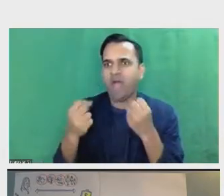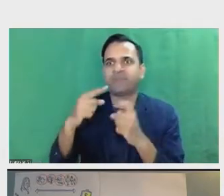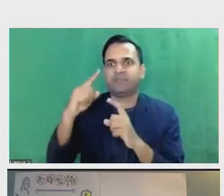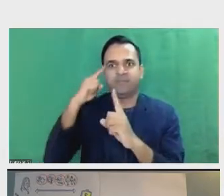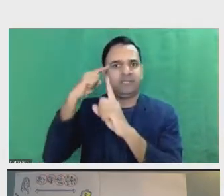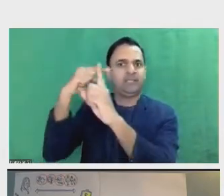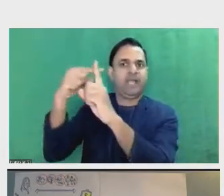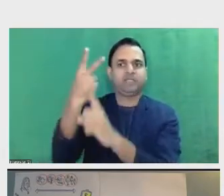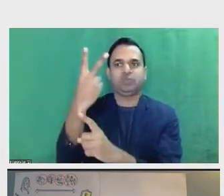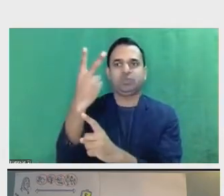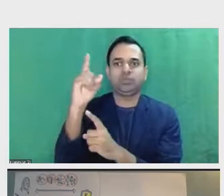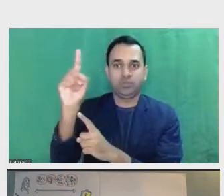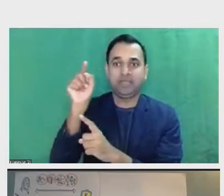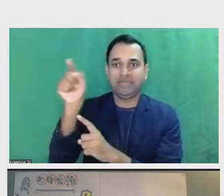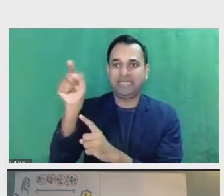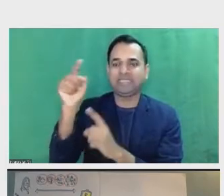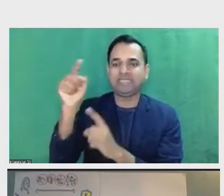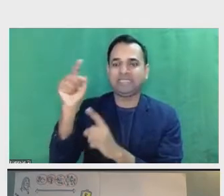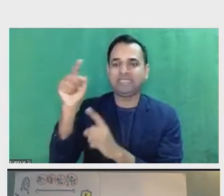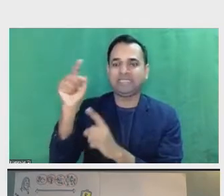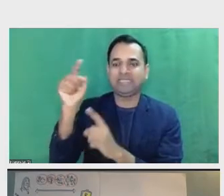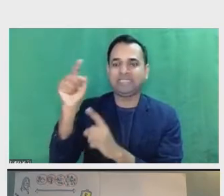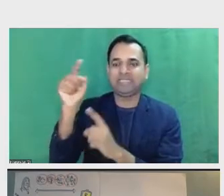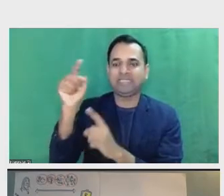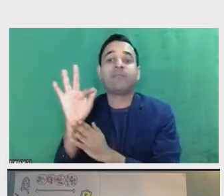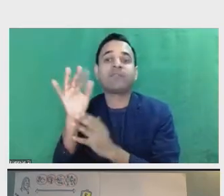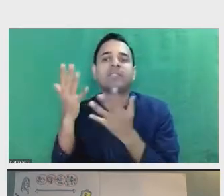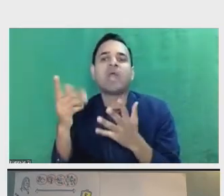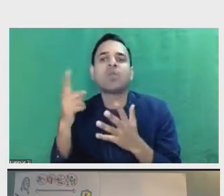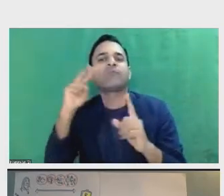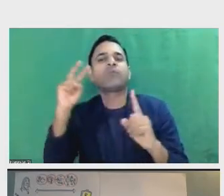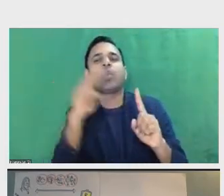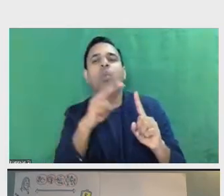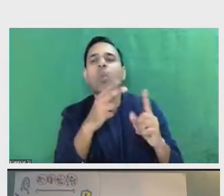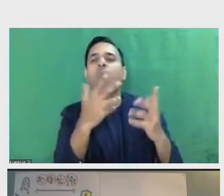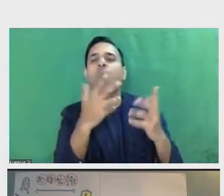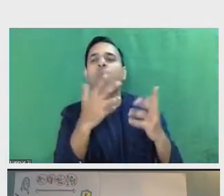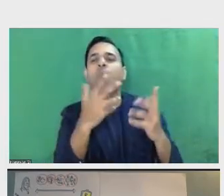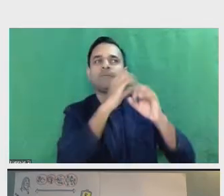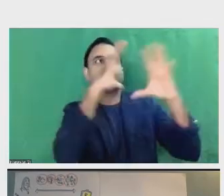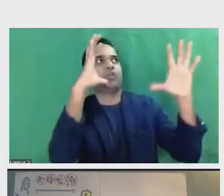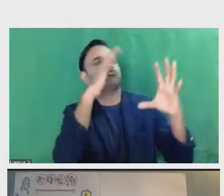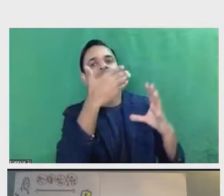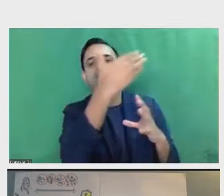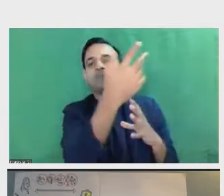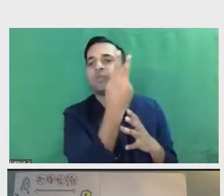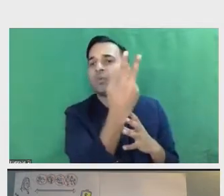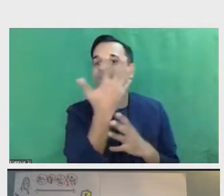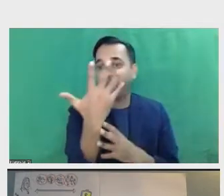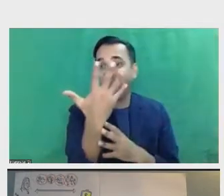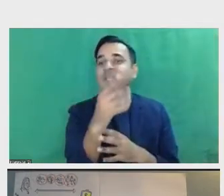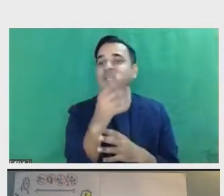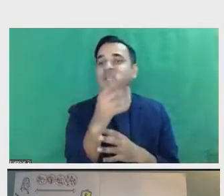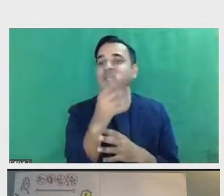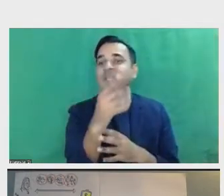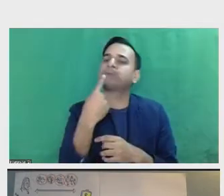restoration, you're talking about sustainable use. There are so many more elements. And actually, if you look at it, there really isn't